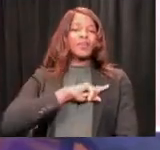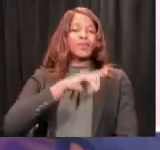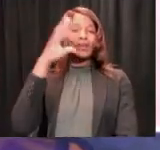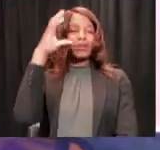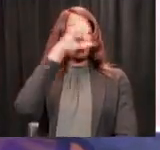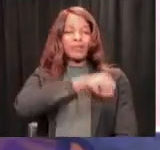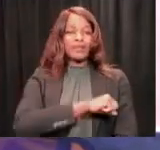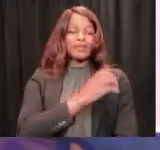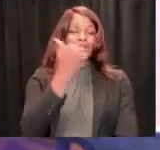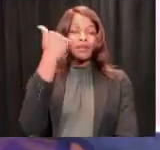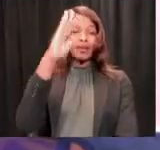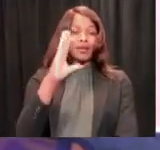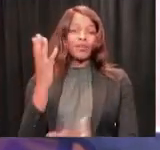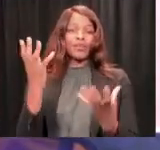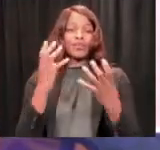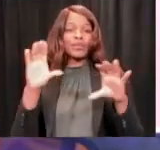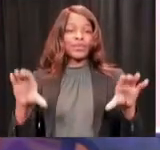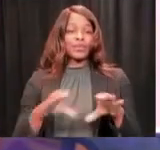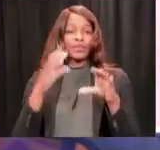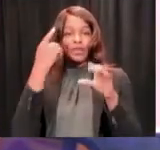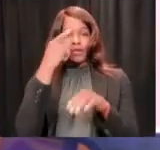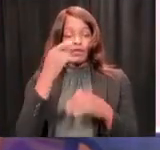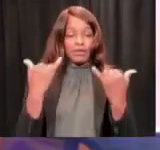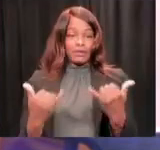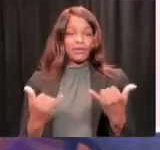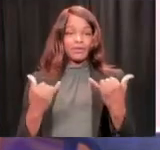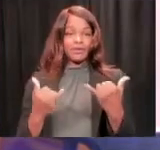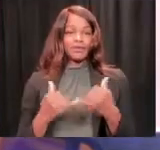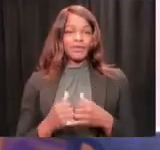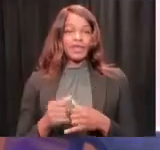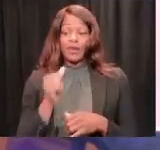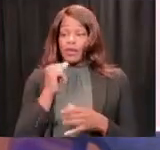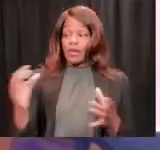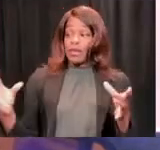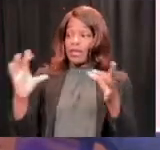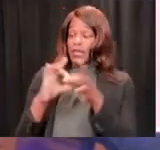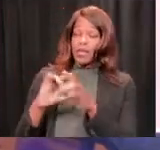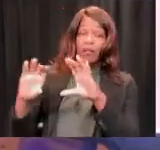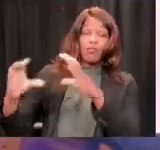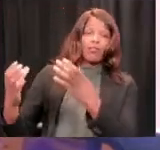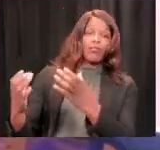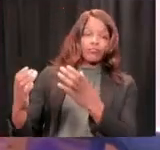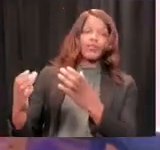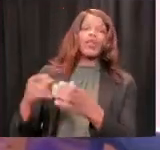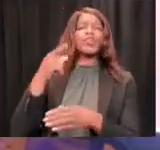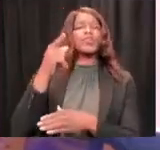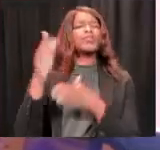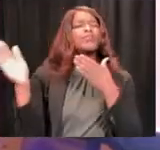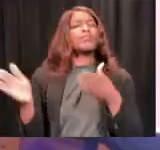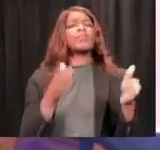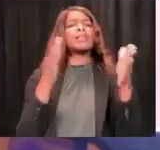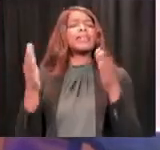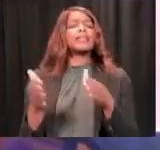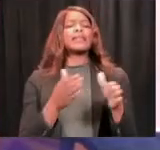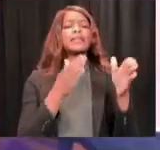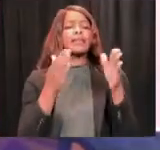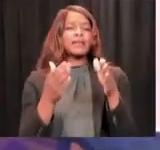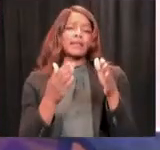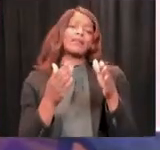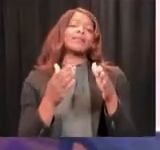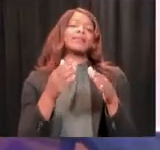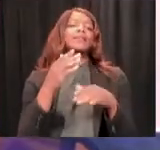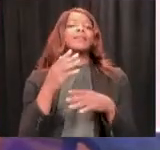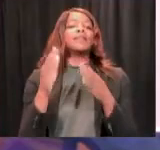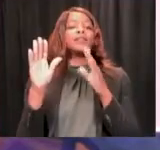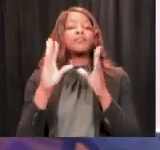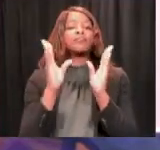God wants to do in your today. Okay, they're not getting together. You call the meeting. You organize it. You try to make it heard. You make the phone